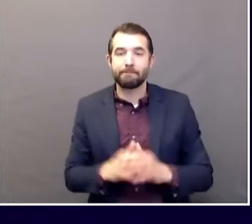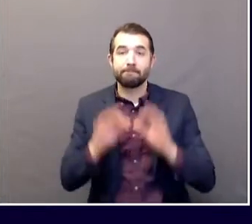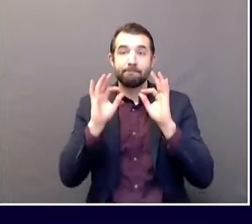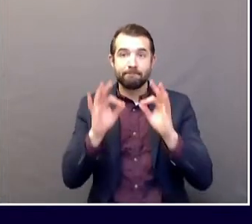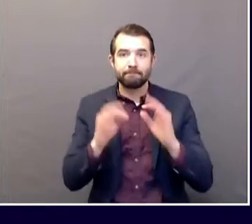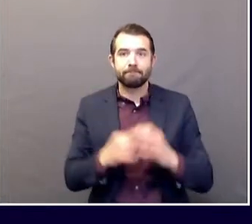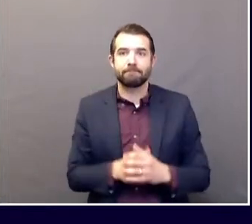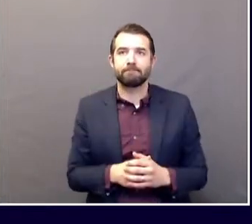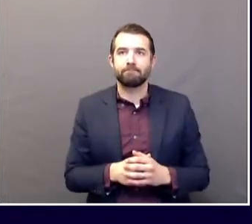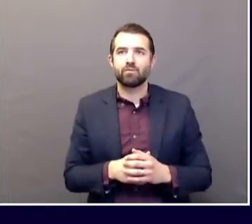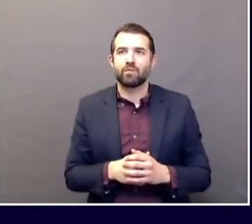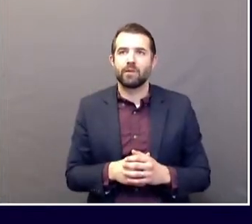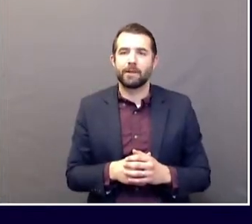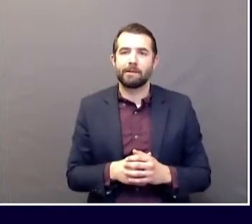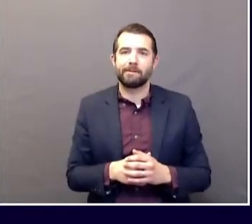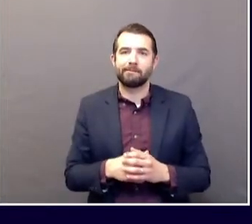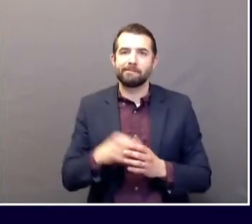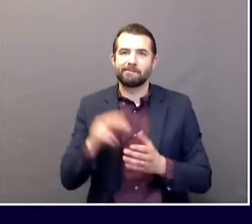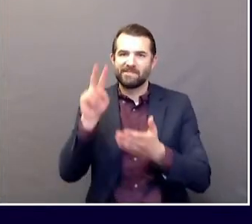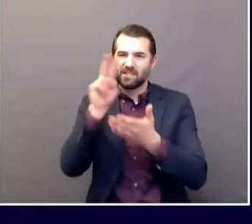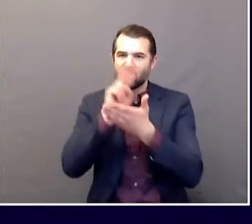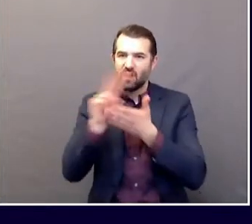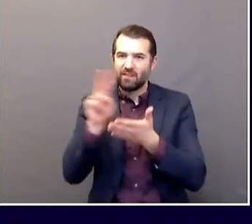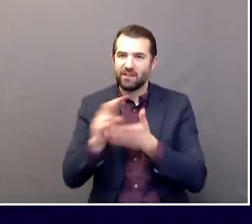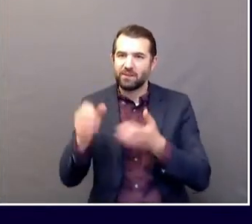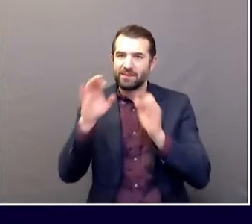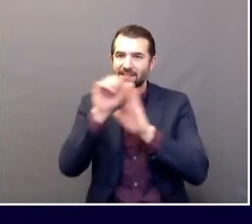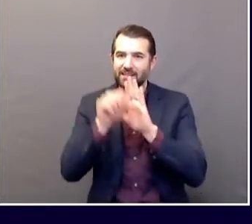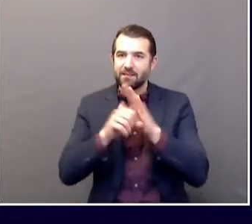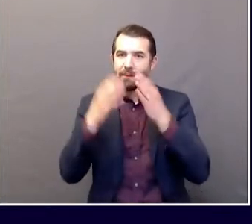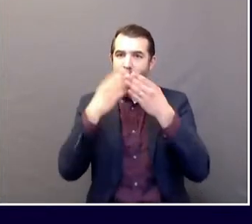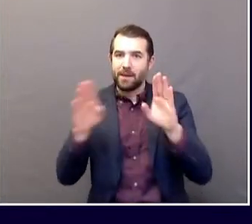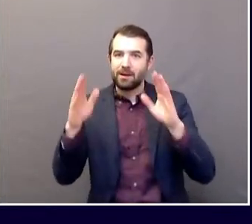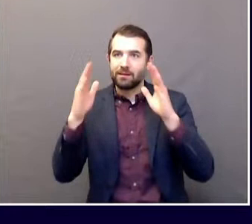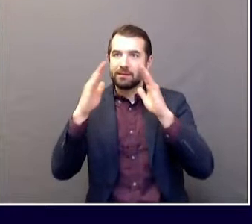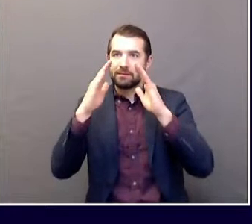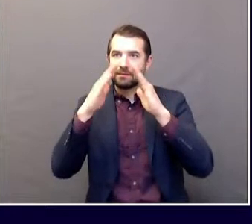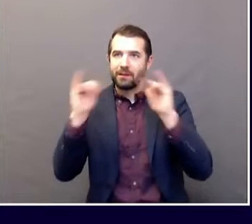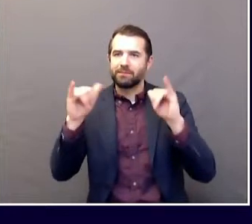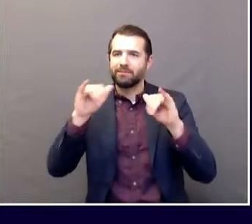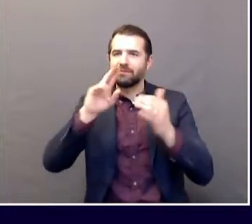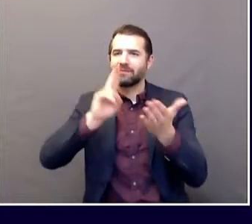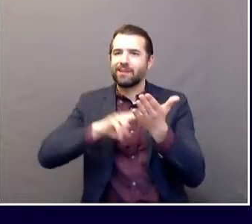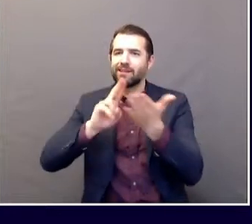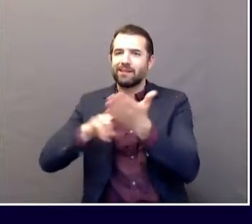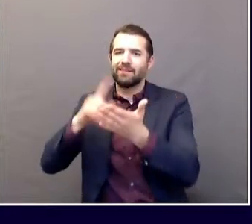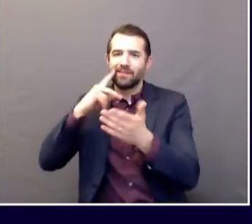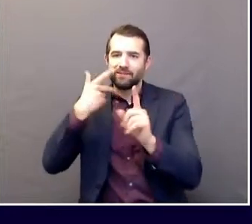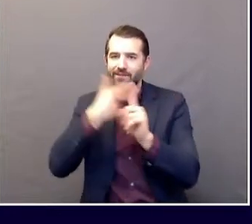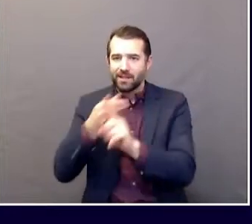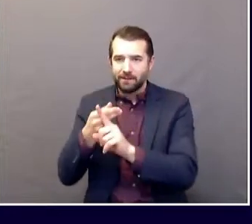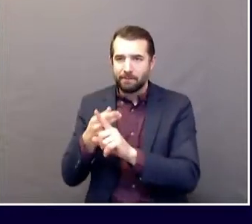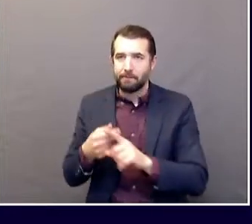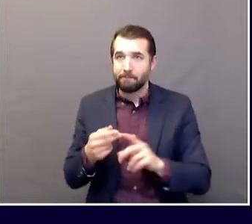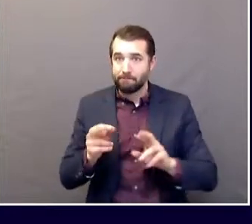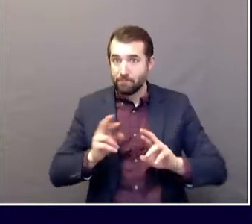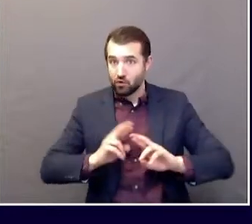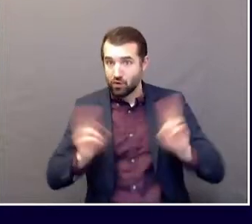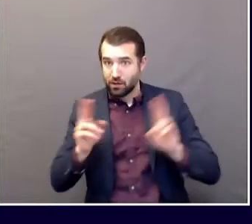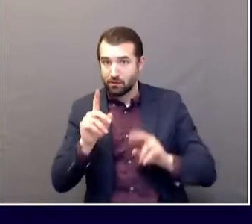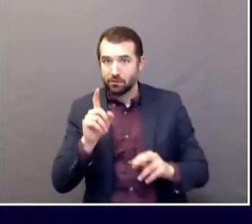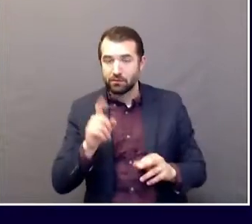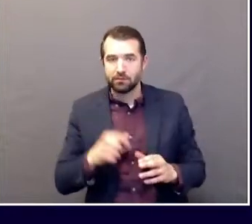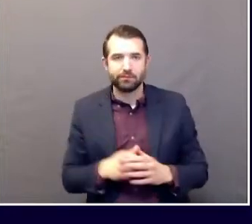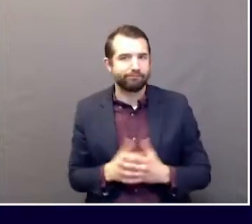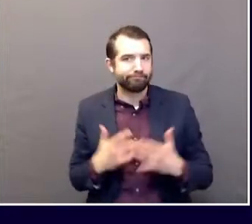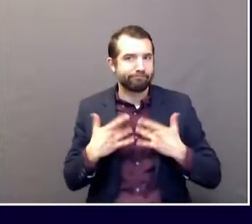system update, how are we doing there? Yep, progress is being made. We are again trying to make sure that